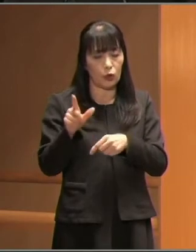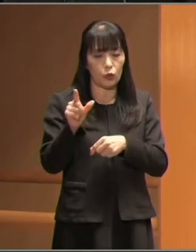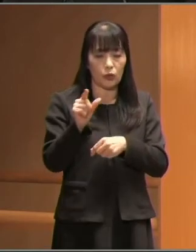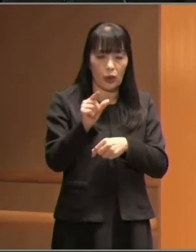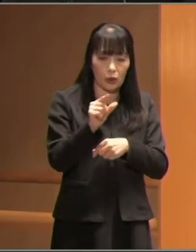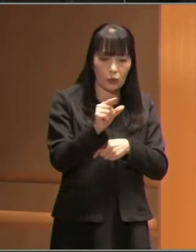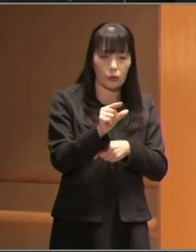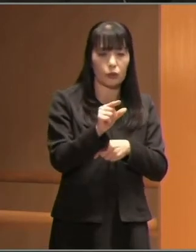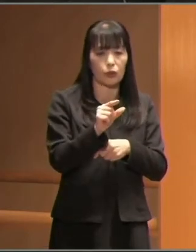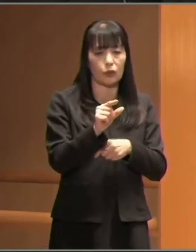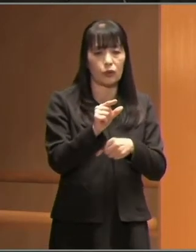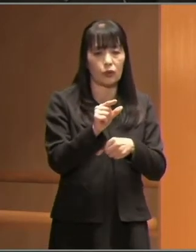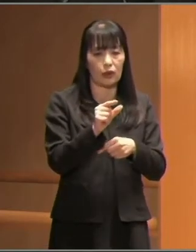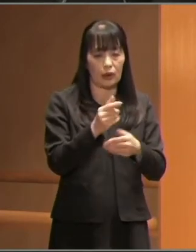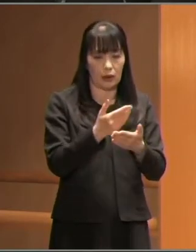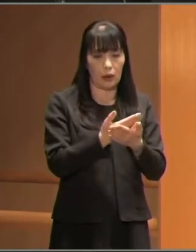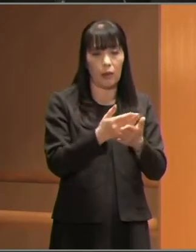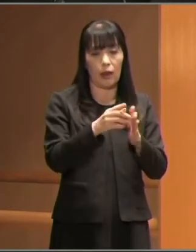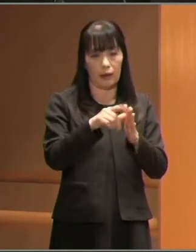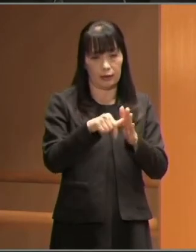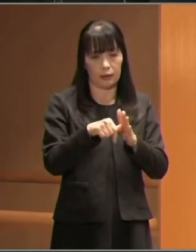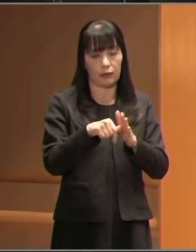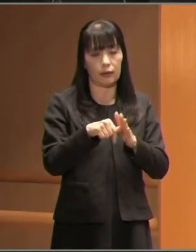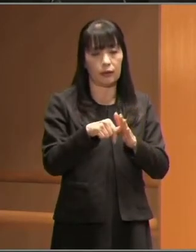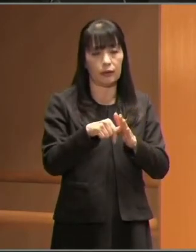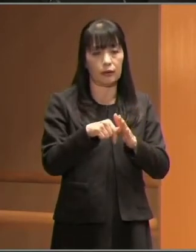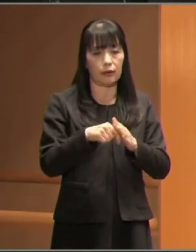is shrinking little by little.